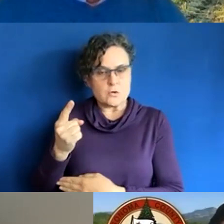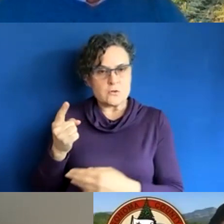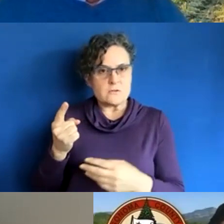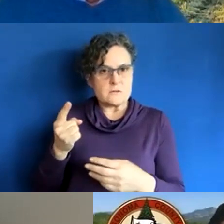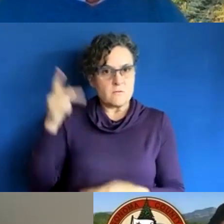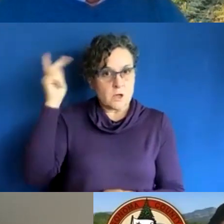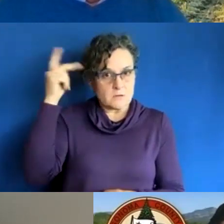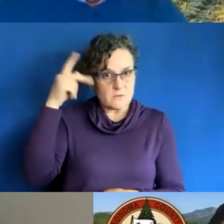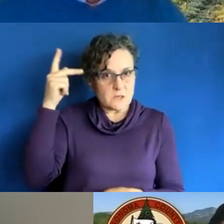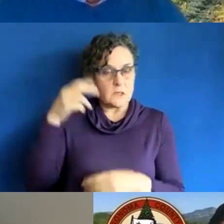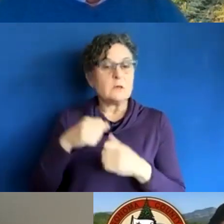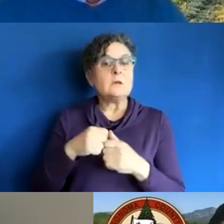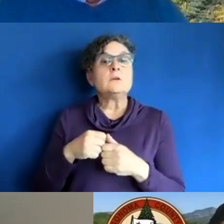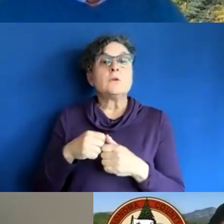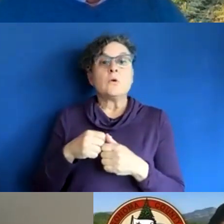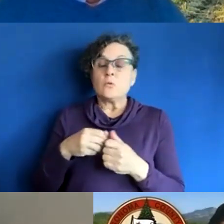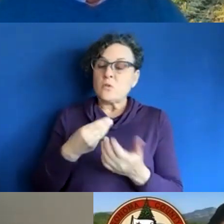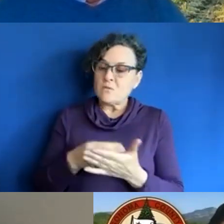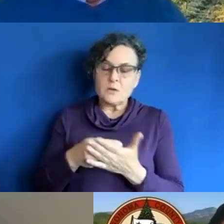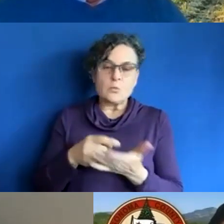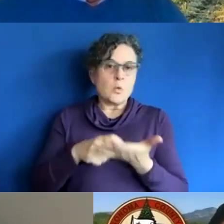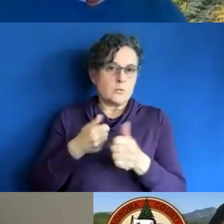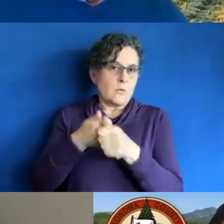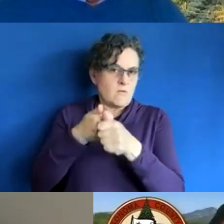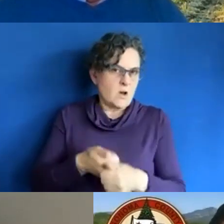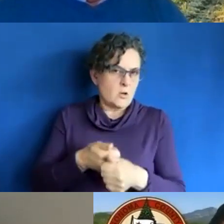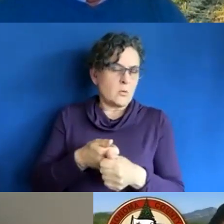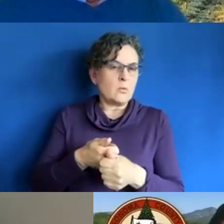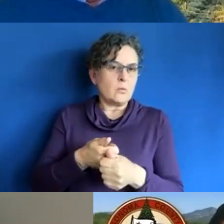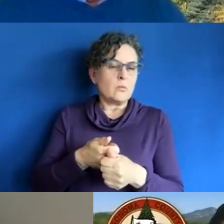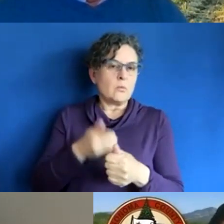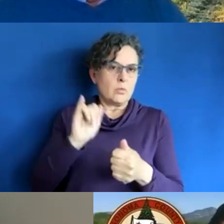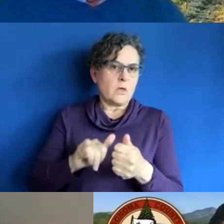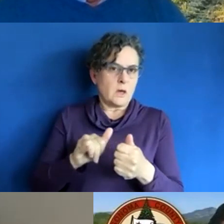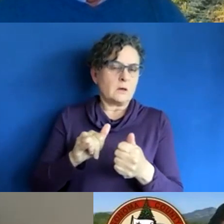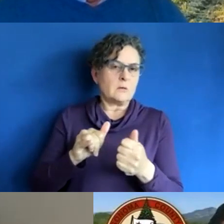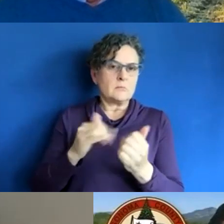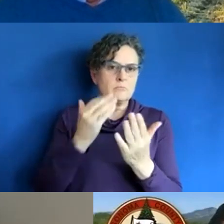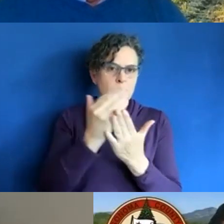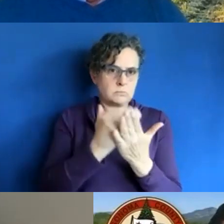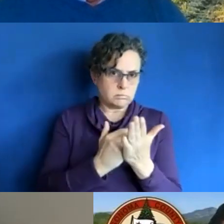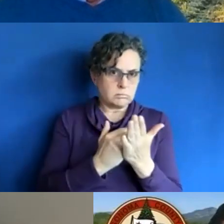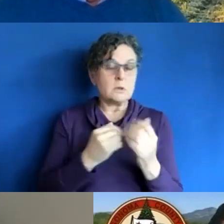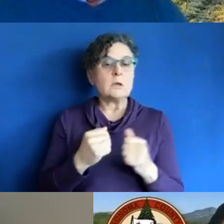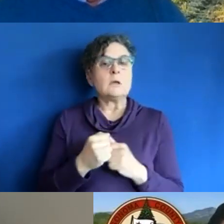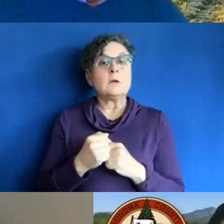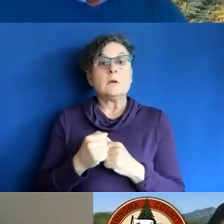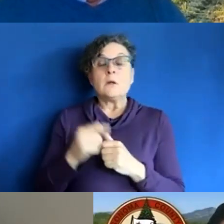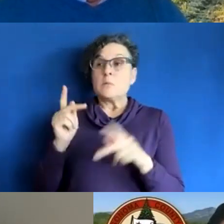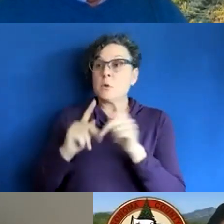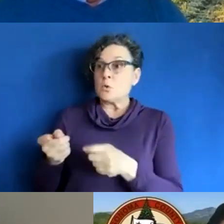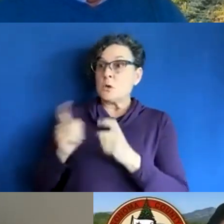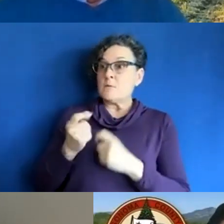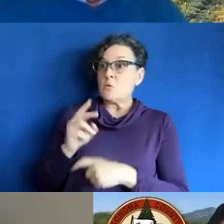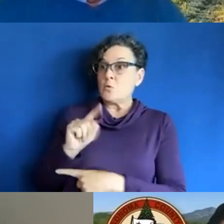First, from our federal funds to our state funds. In fact, the grant that I spoke of is very strict about saying that they'll only